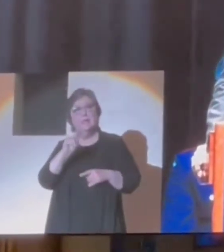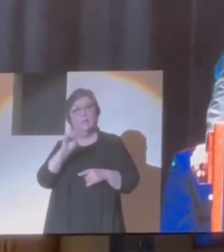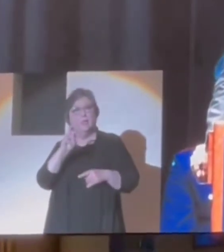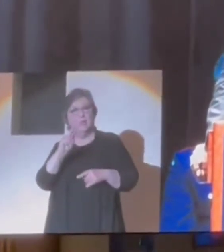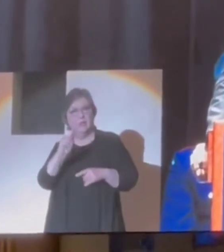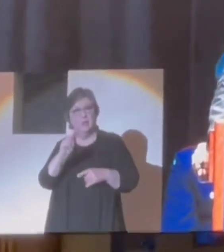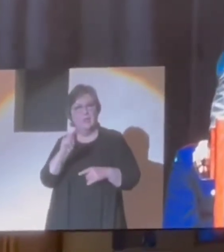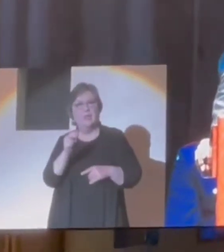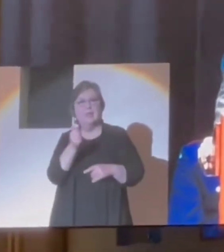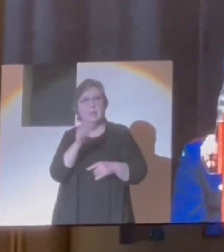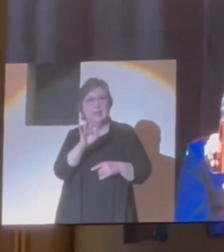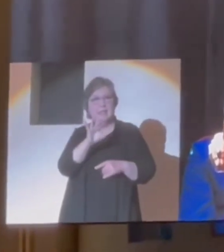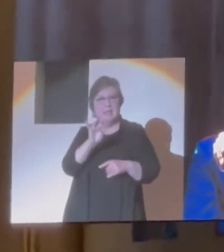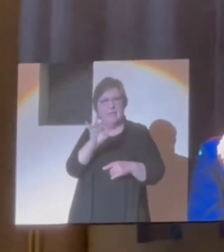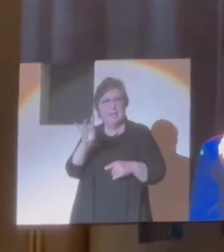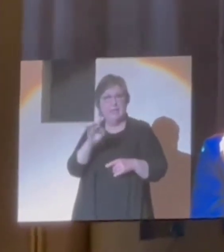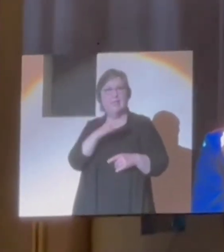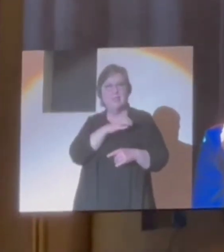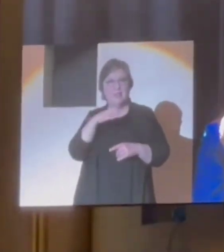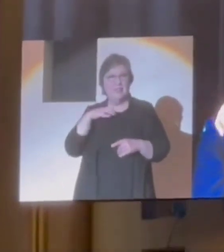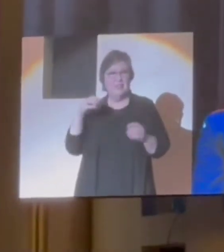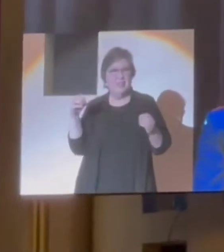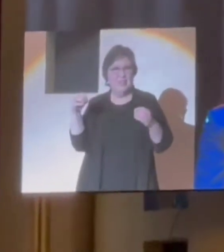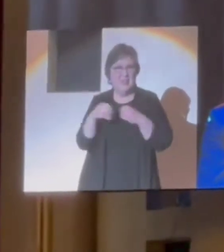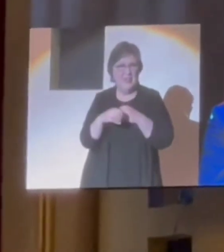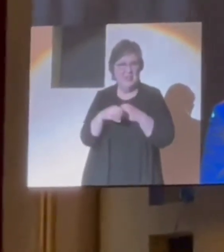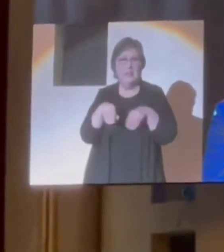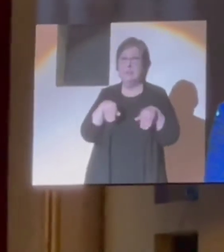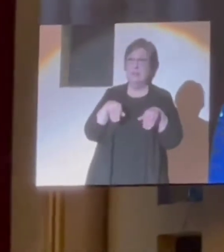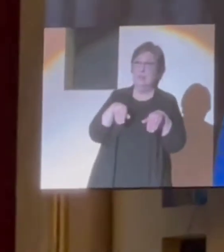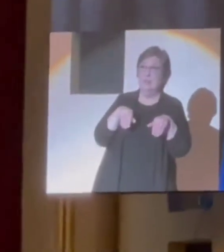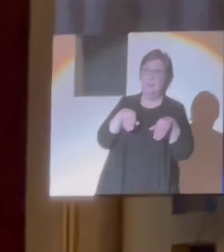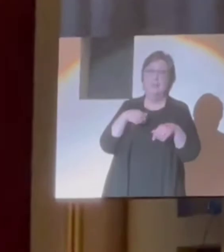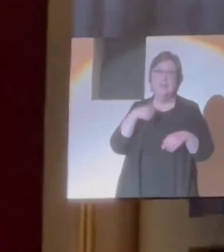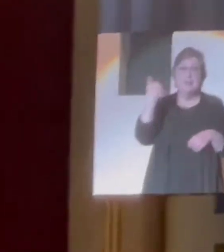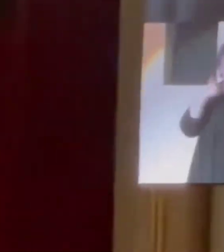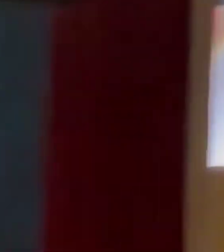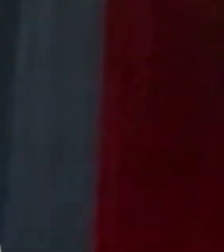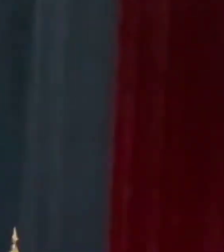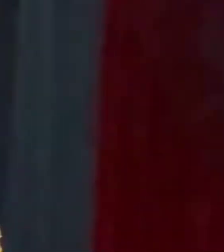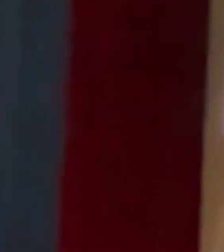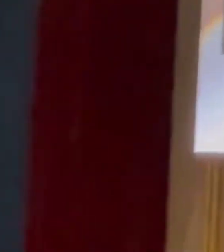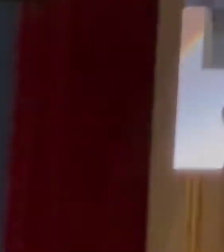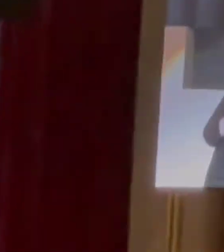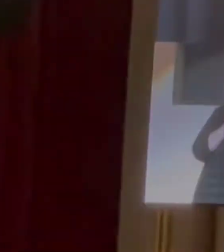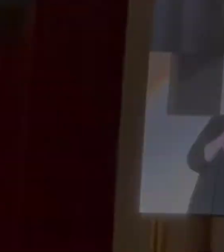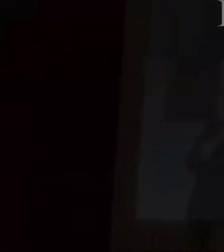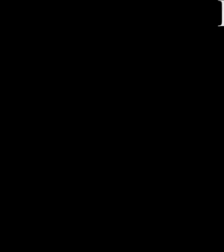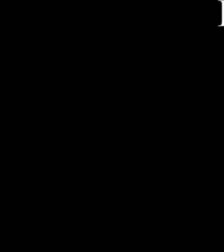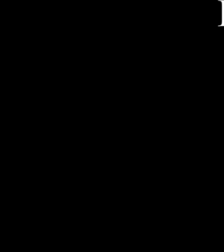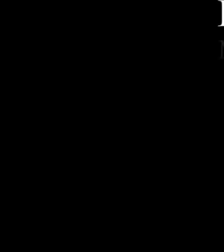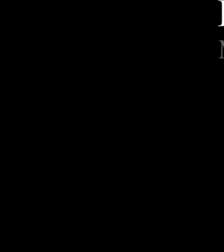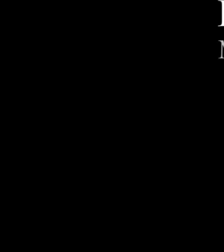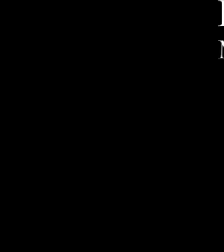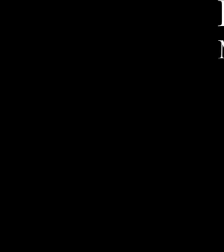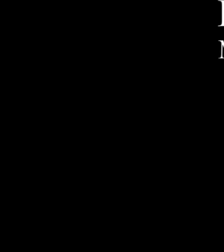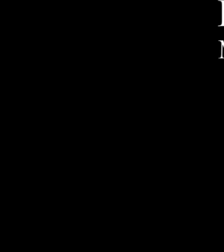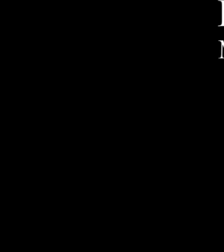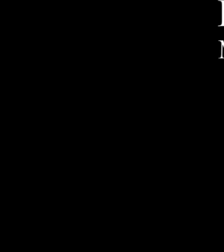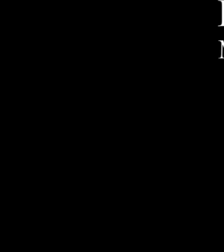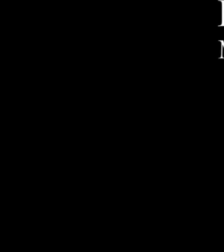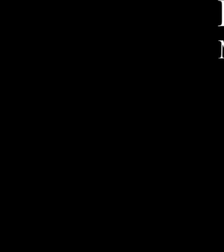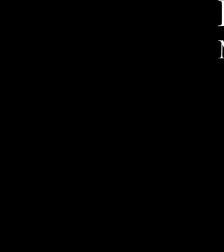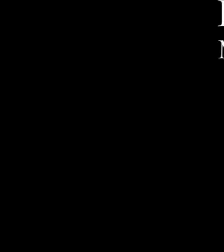1988. They didn't pay me anything. Coffee was terrible. I recall thinking how ironic that a guy who drives an awful.